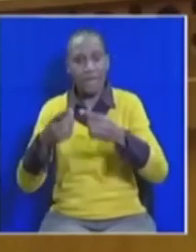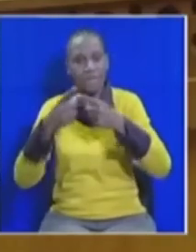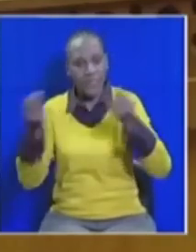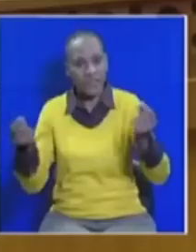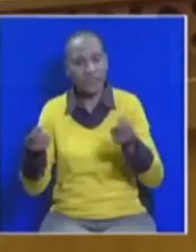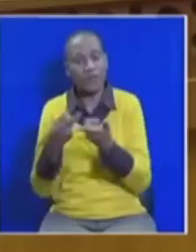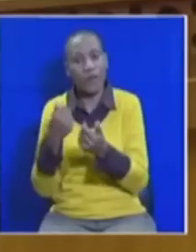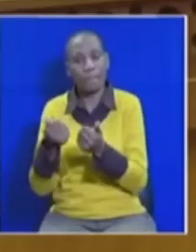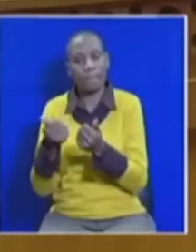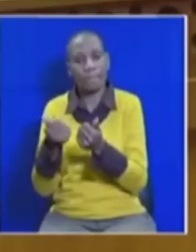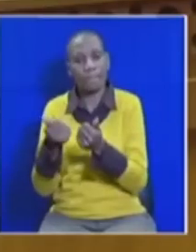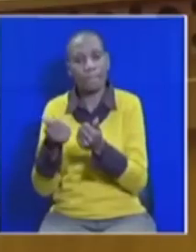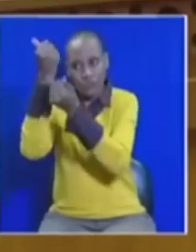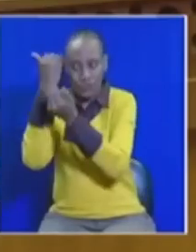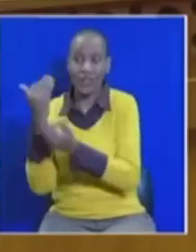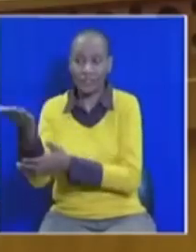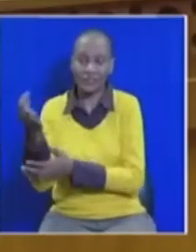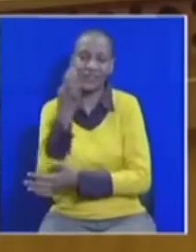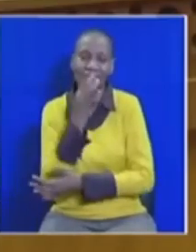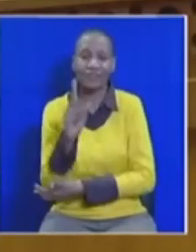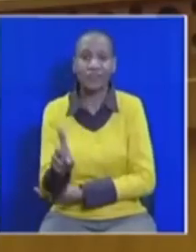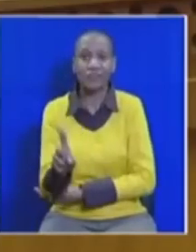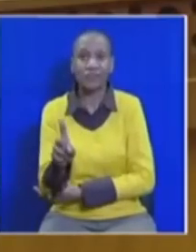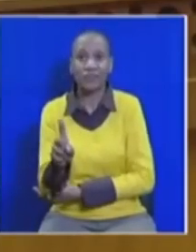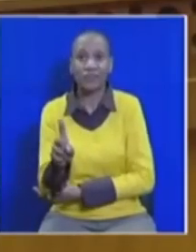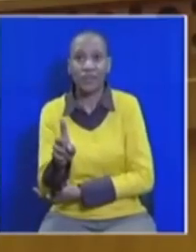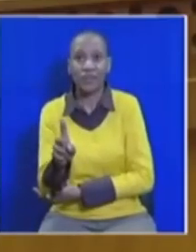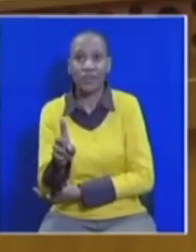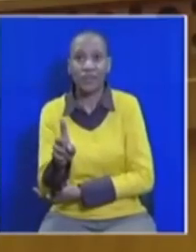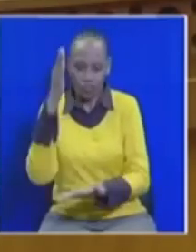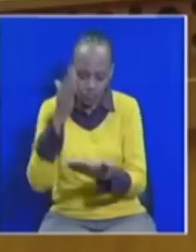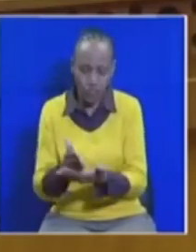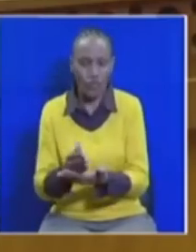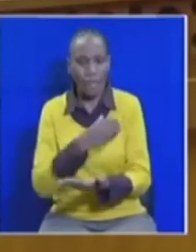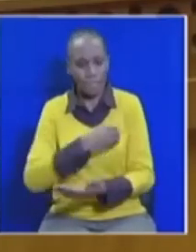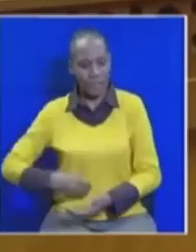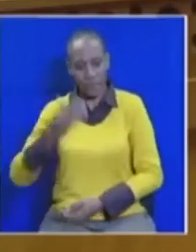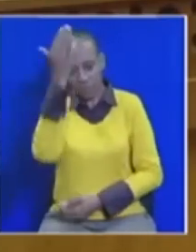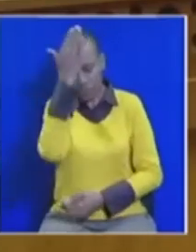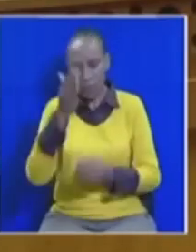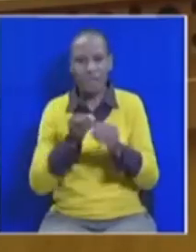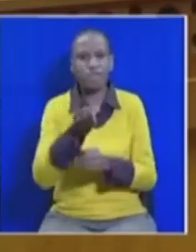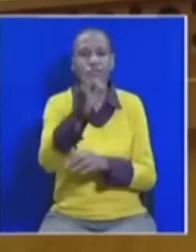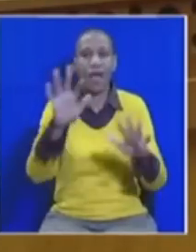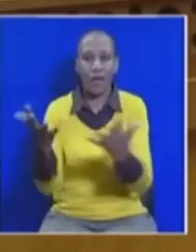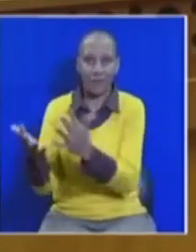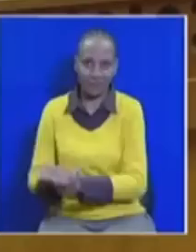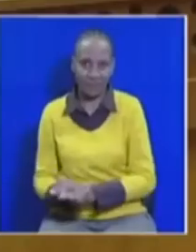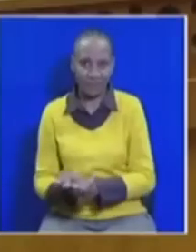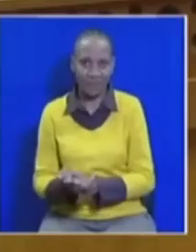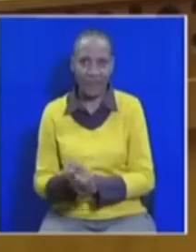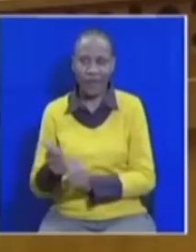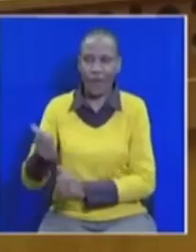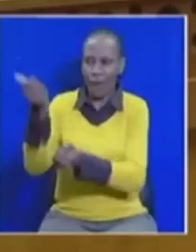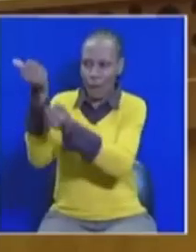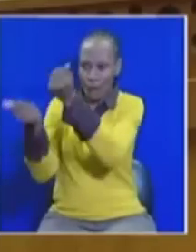Mogoeng should have been enough to secure President Zuma's fate. When the highest court in the land